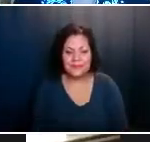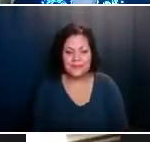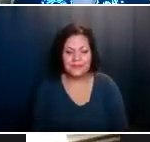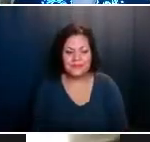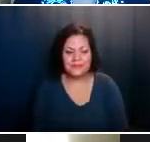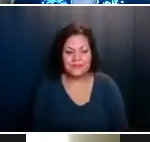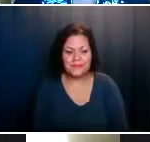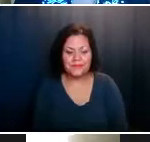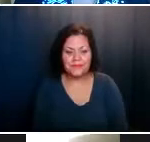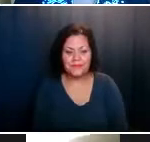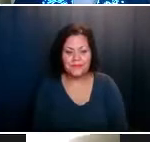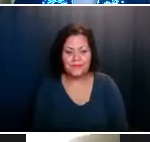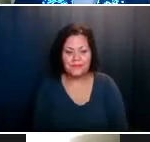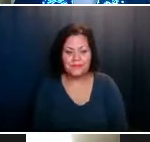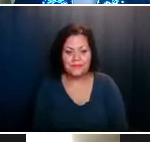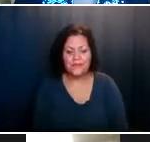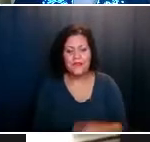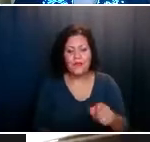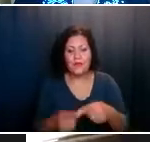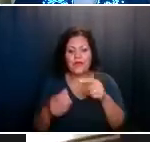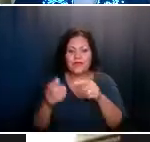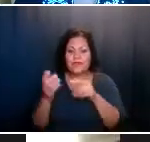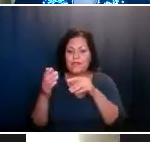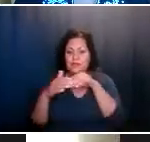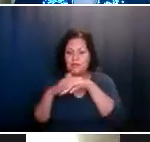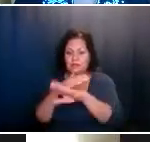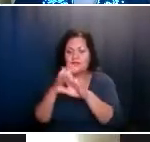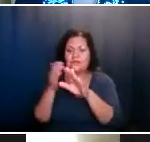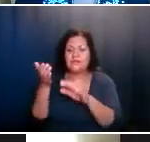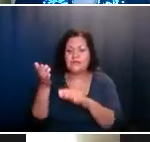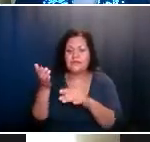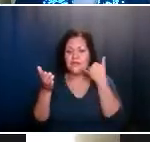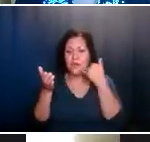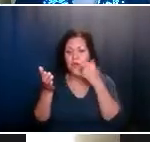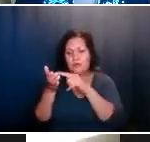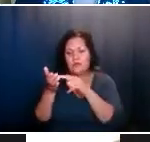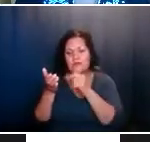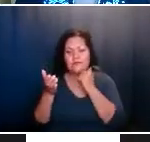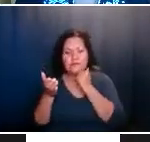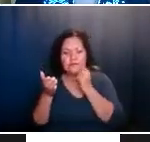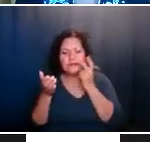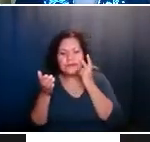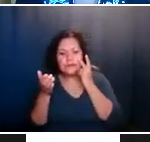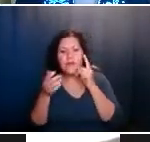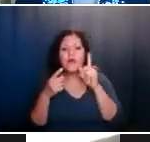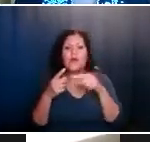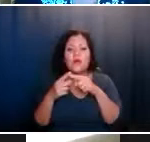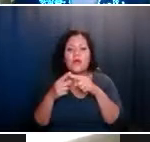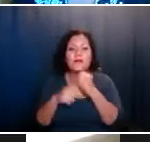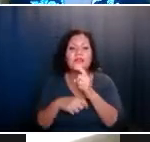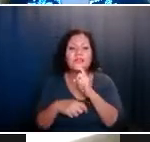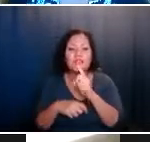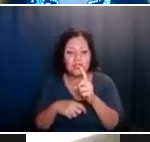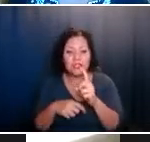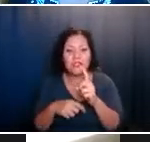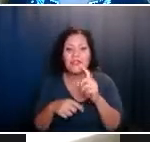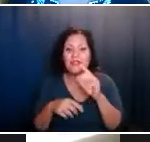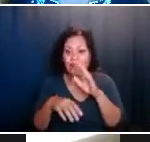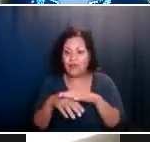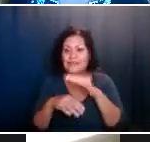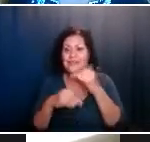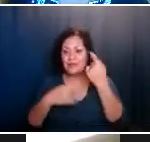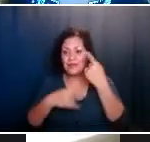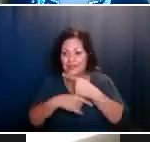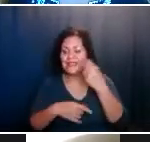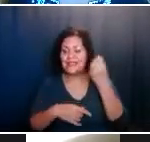when you're in here, you can, let's see, when we're going to make sure that we're on today, which we are. We